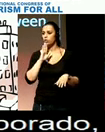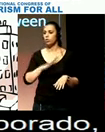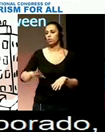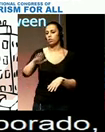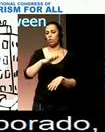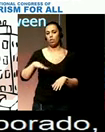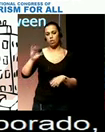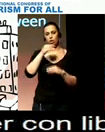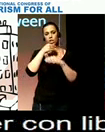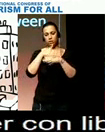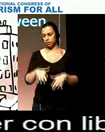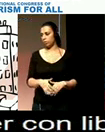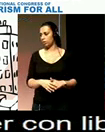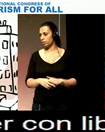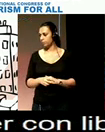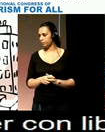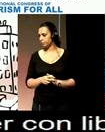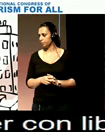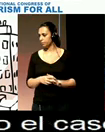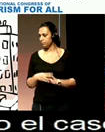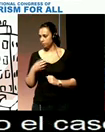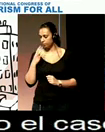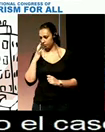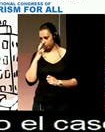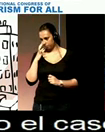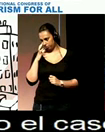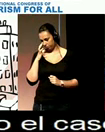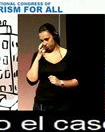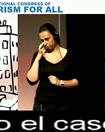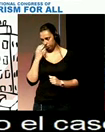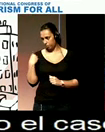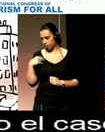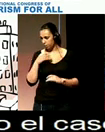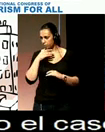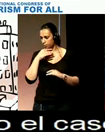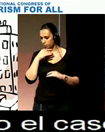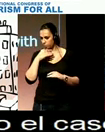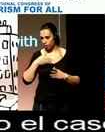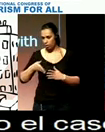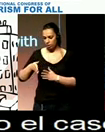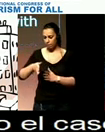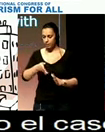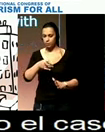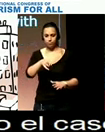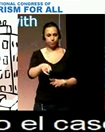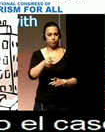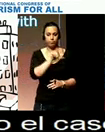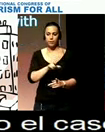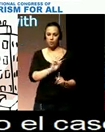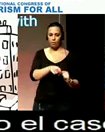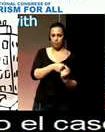walkway is a favorite menu for families with small children and wheelchair users who enjoy the quiet and pleasant